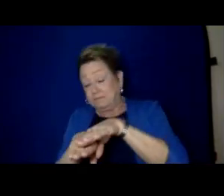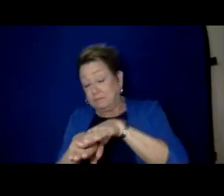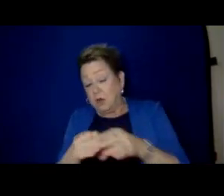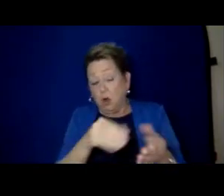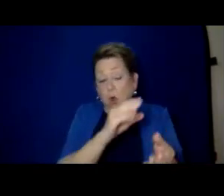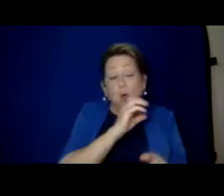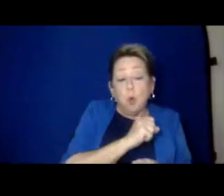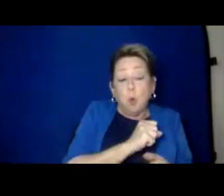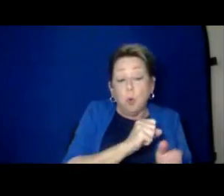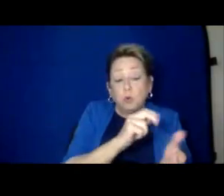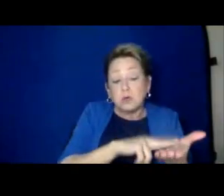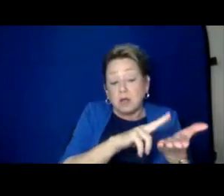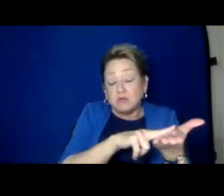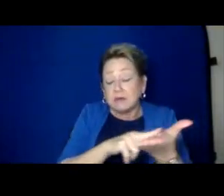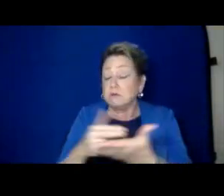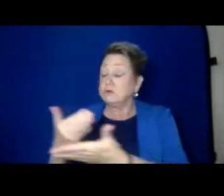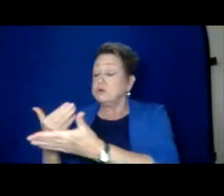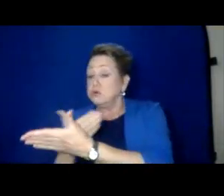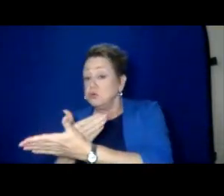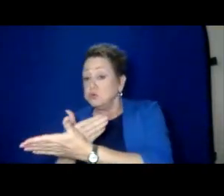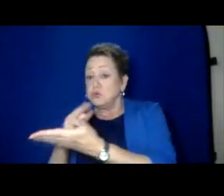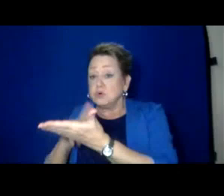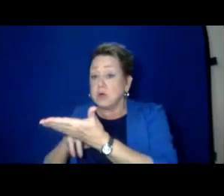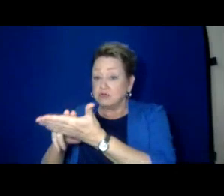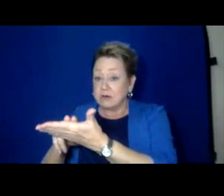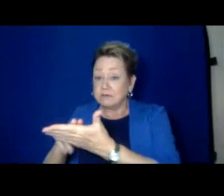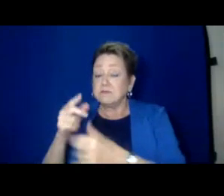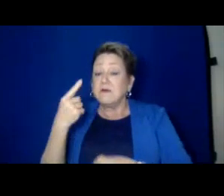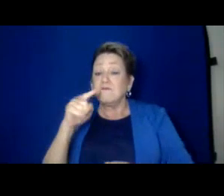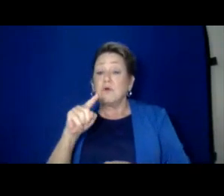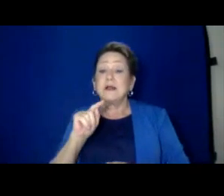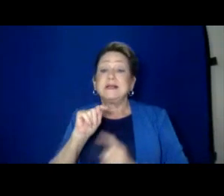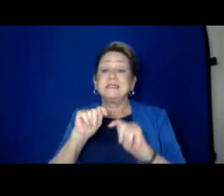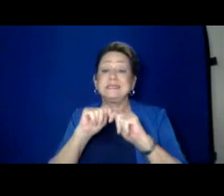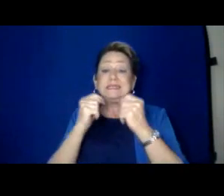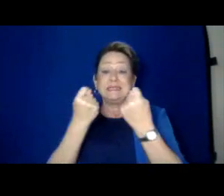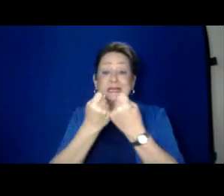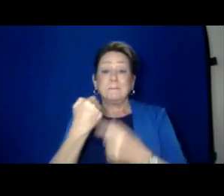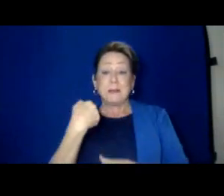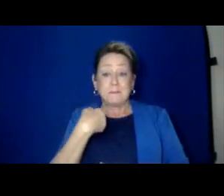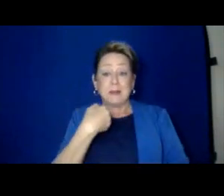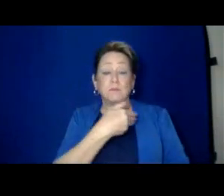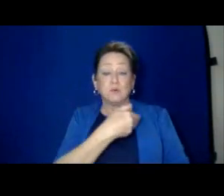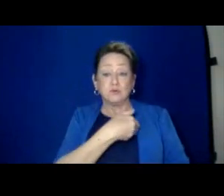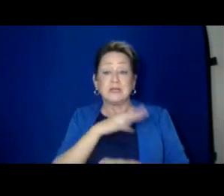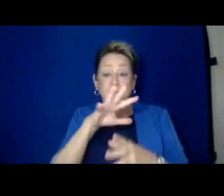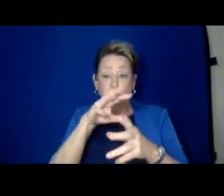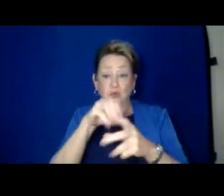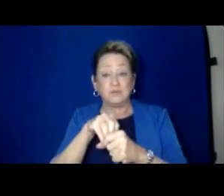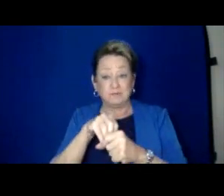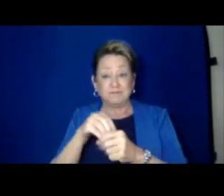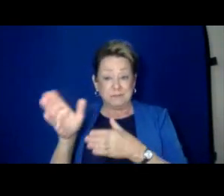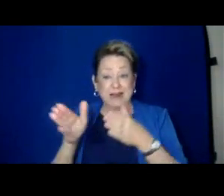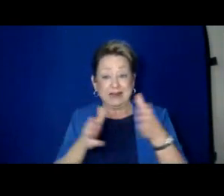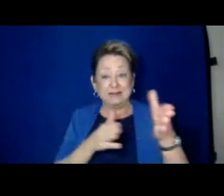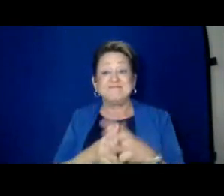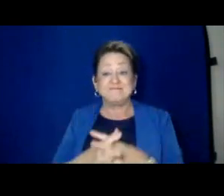to enable us to, you know, keep key team members who've been part of that project planning